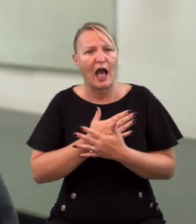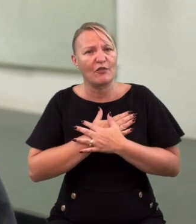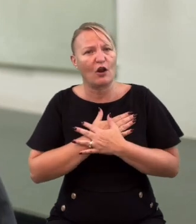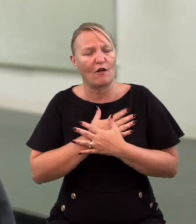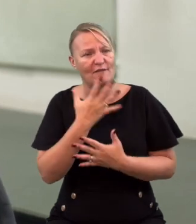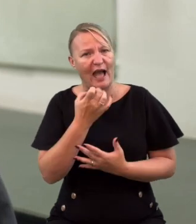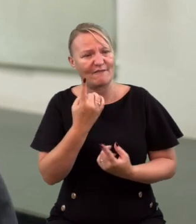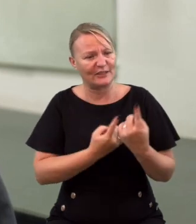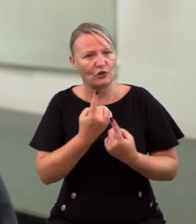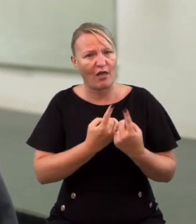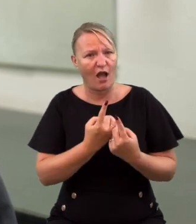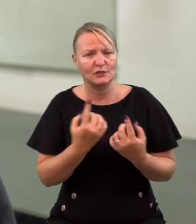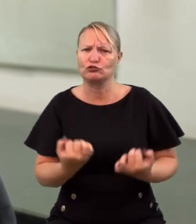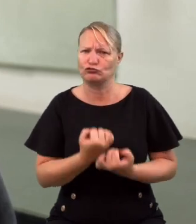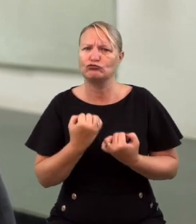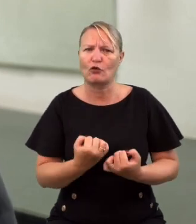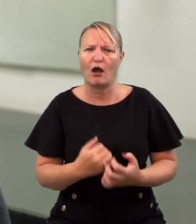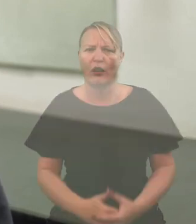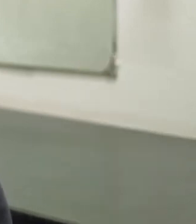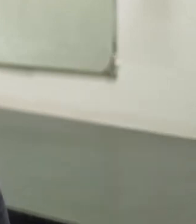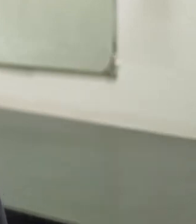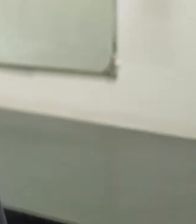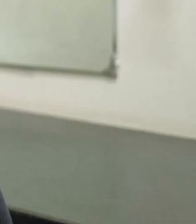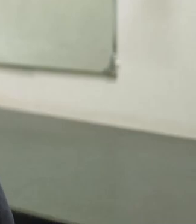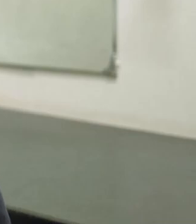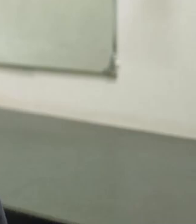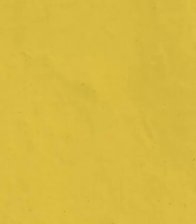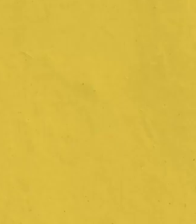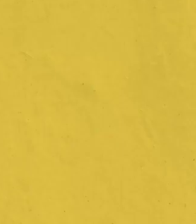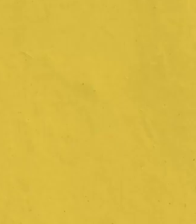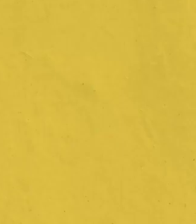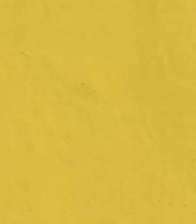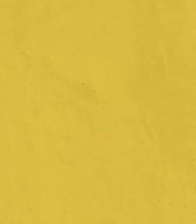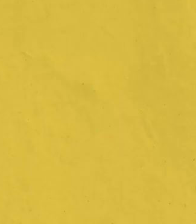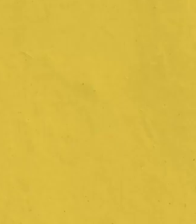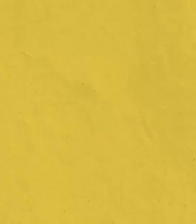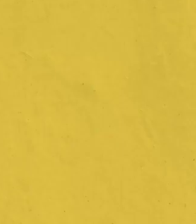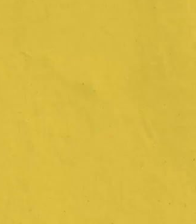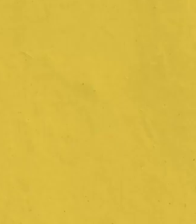that they have for each other is so strong.